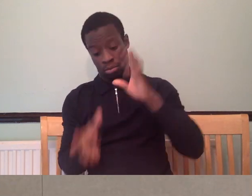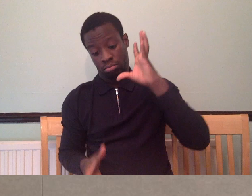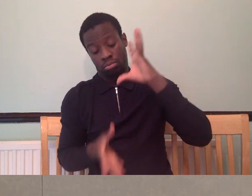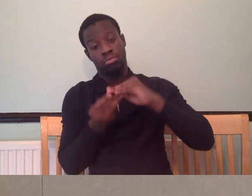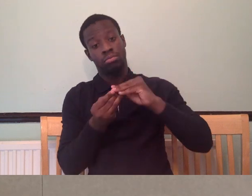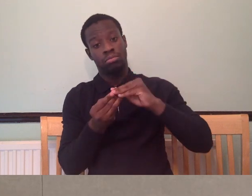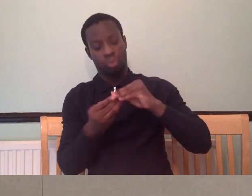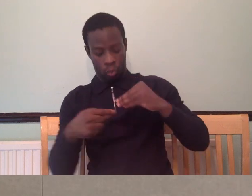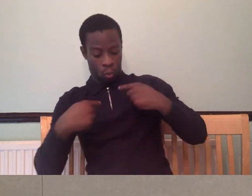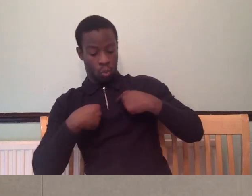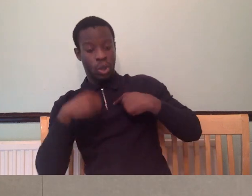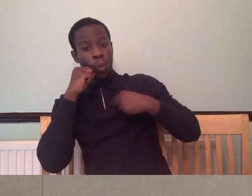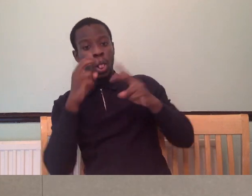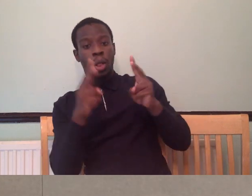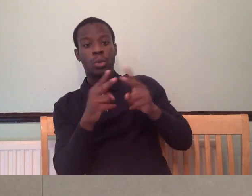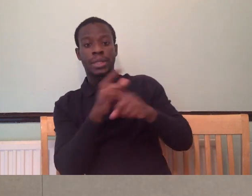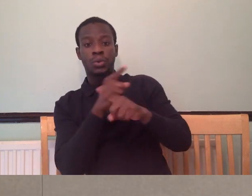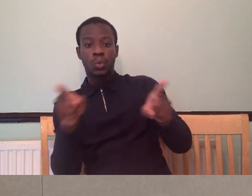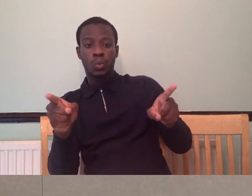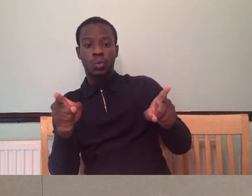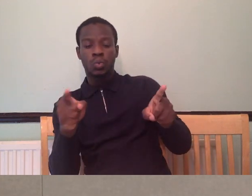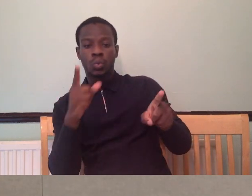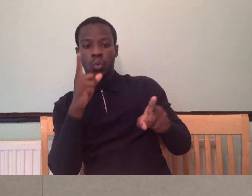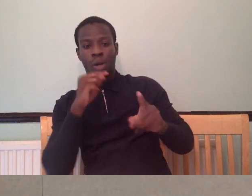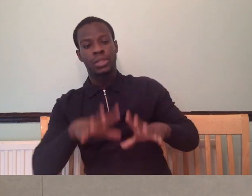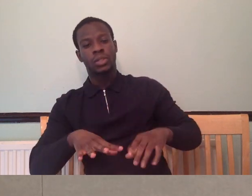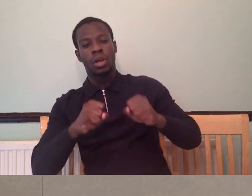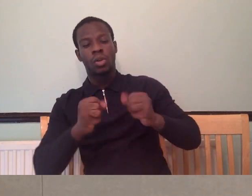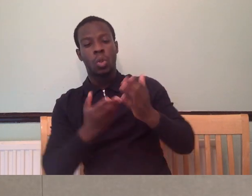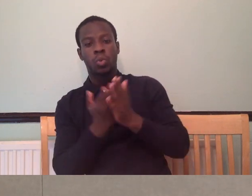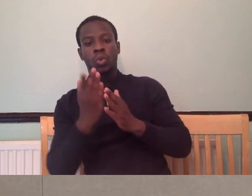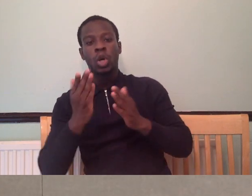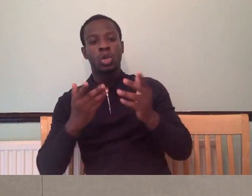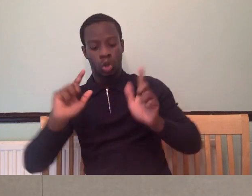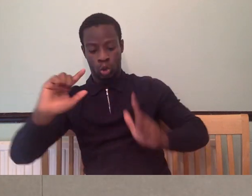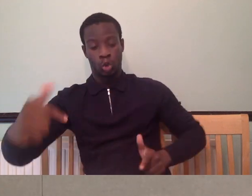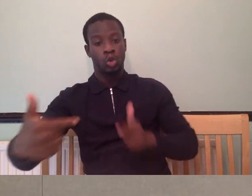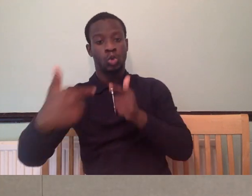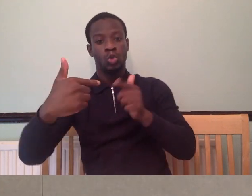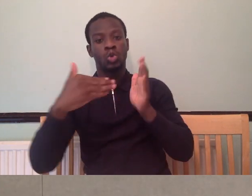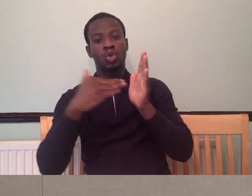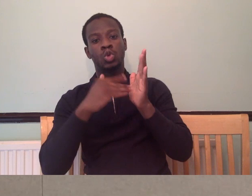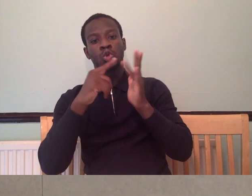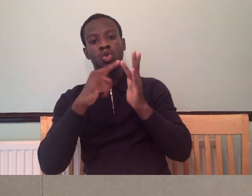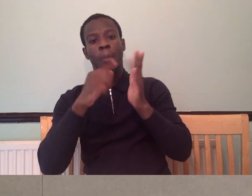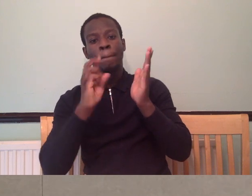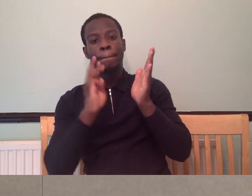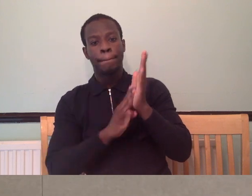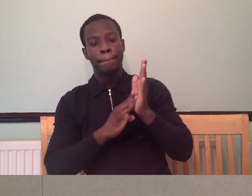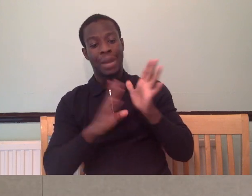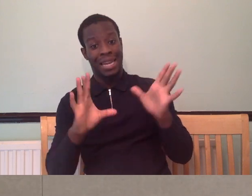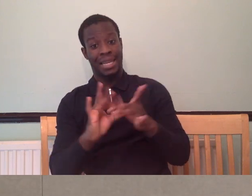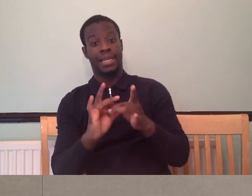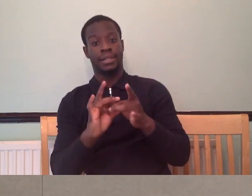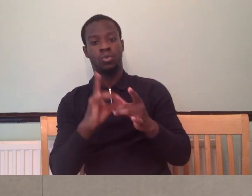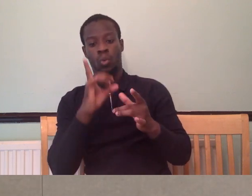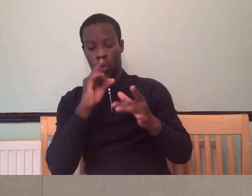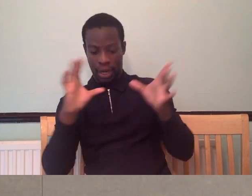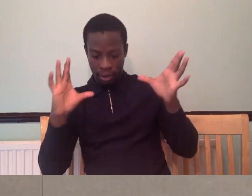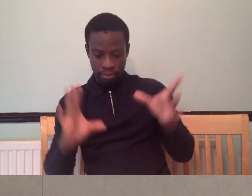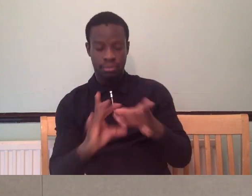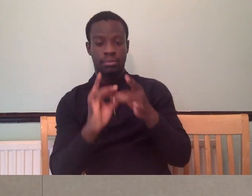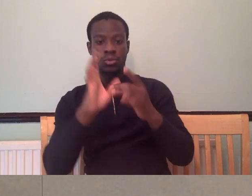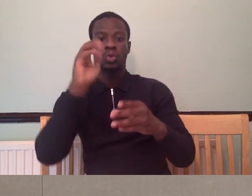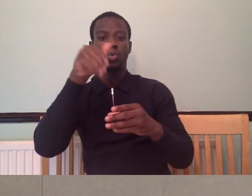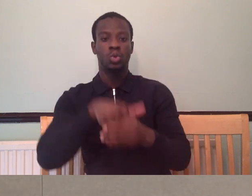will inform you about the Zoom link that you'll need to use to join us on